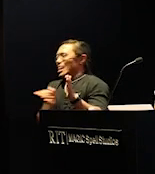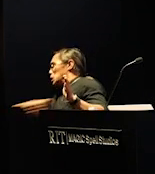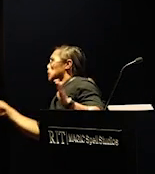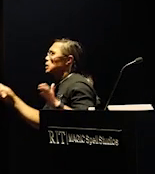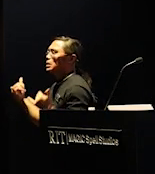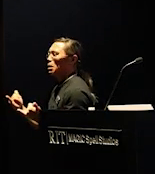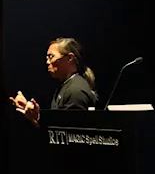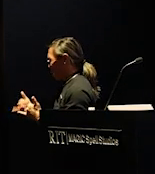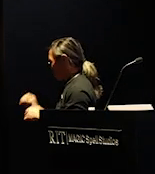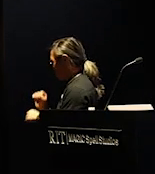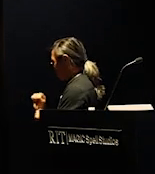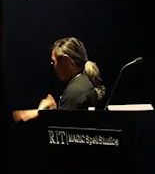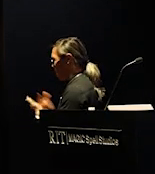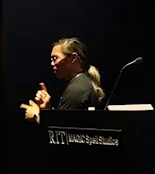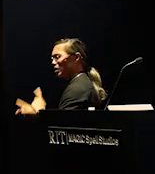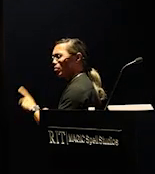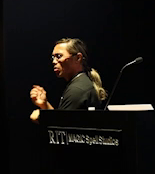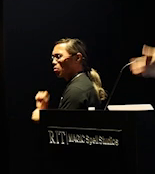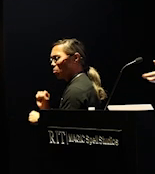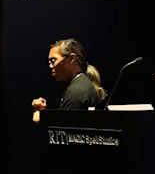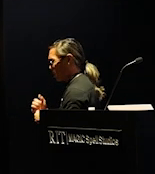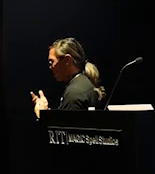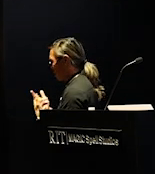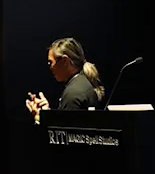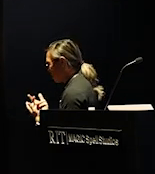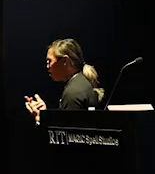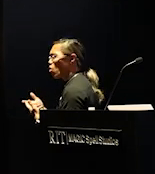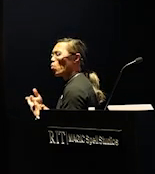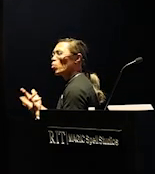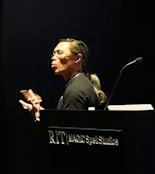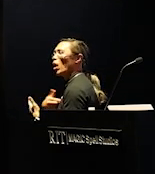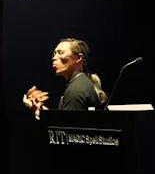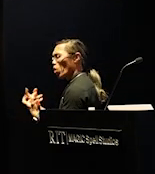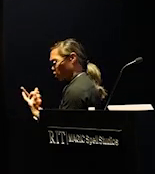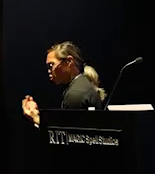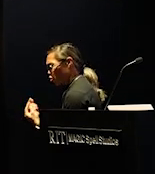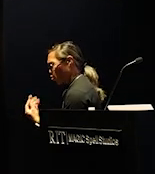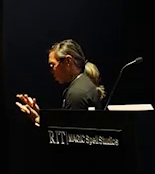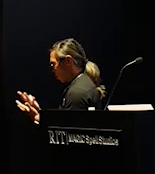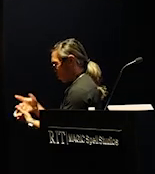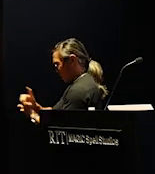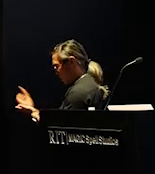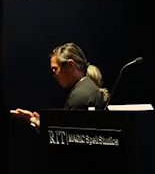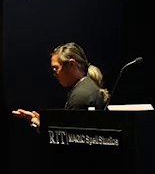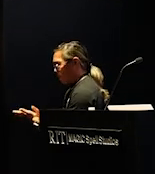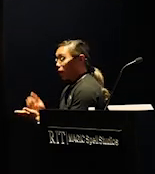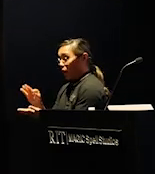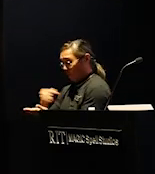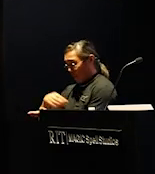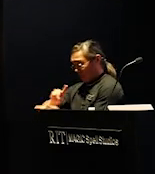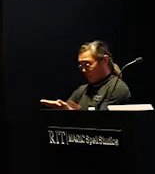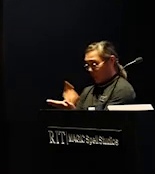like having a premonition of, do I want to design things that are going to be thrown away? Do I want to design things that are just going to not